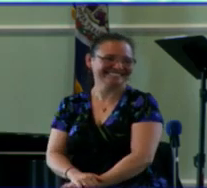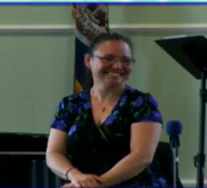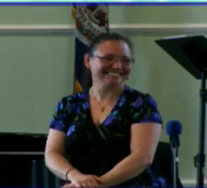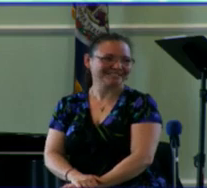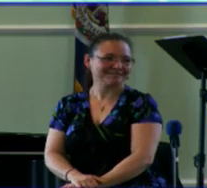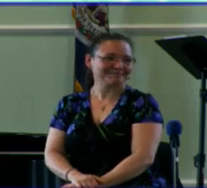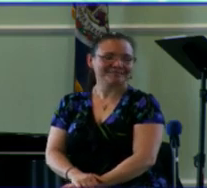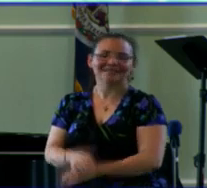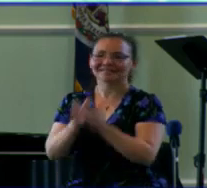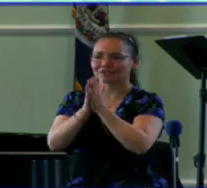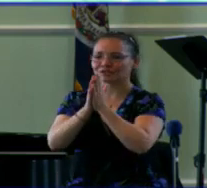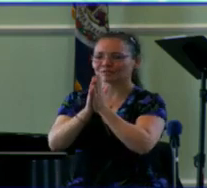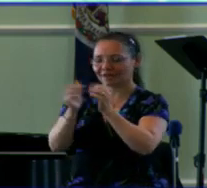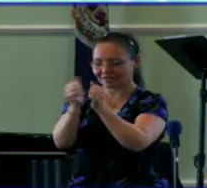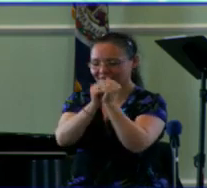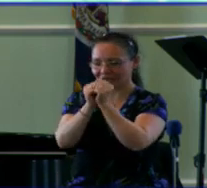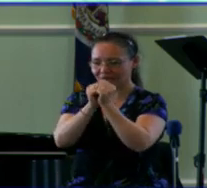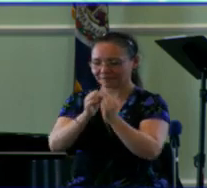Let's pray together.